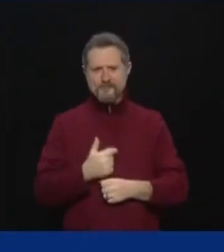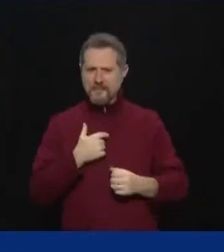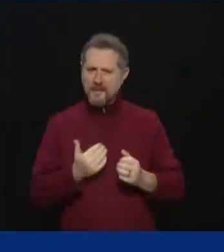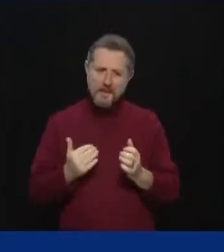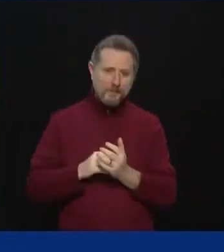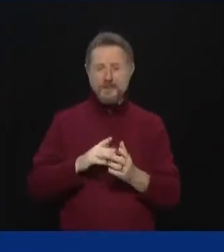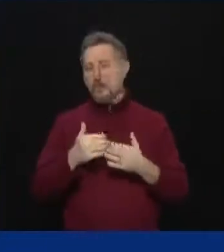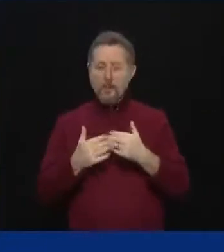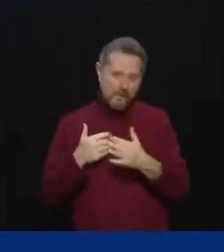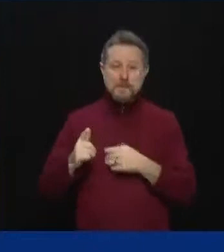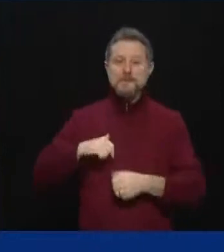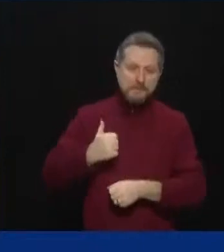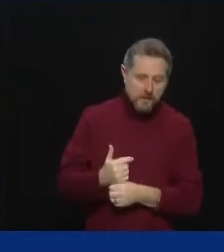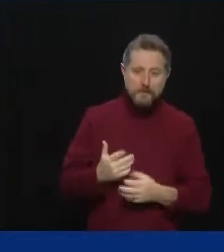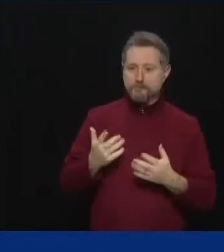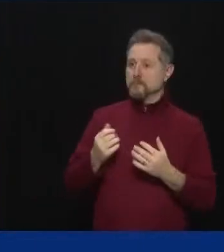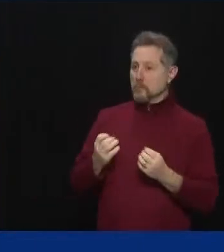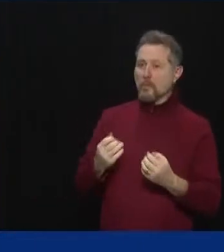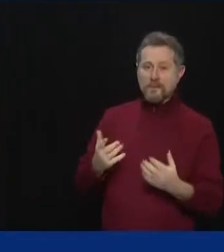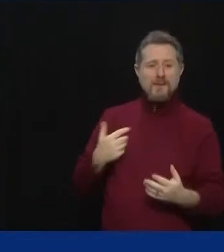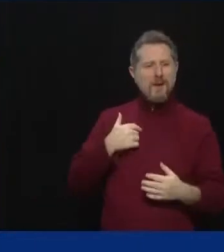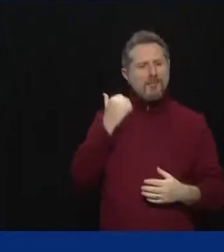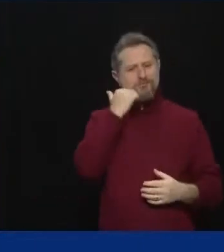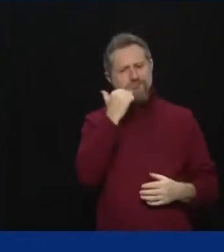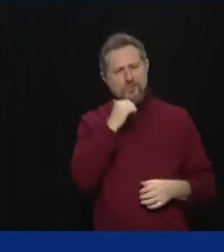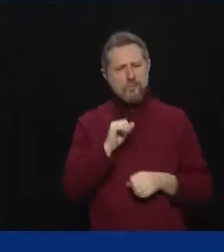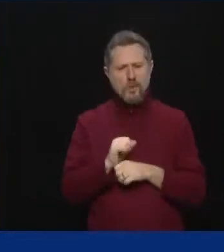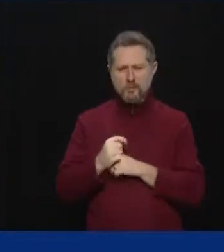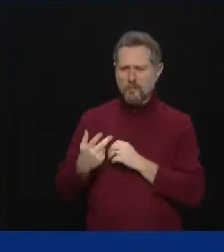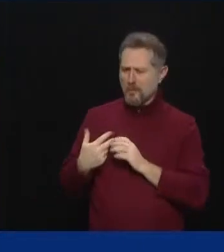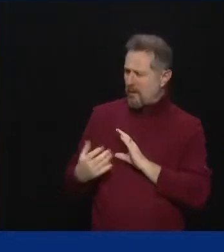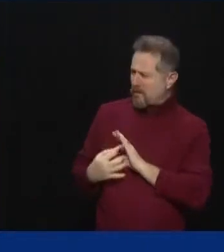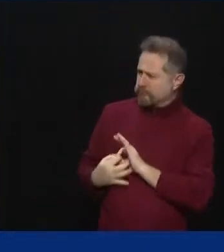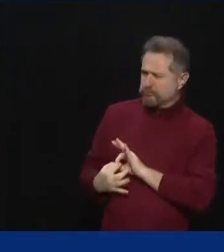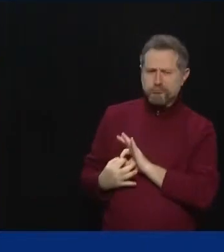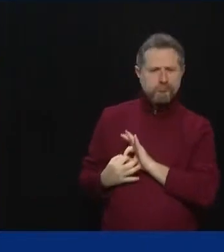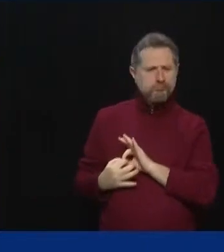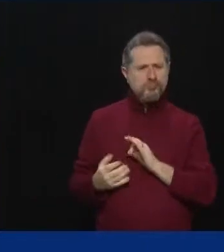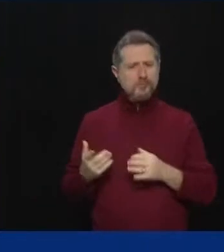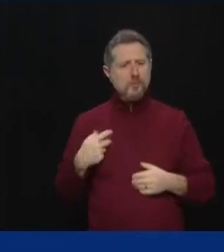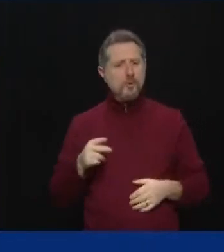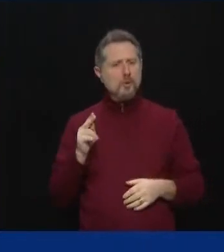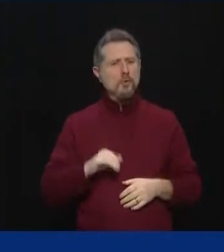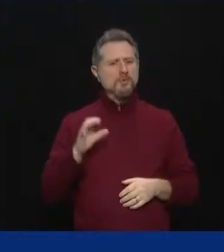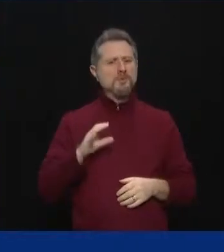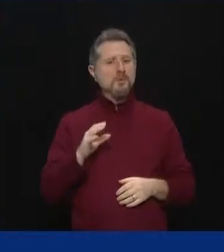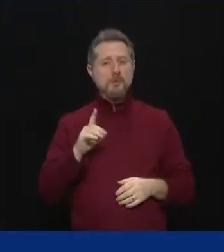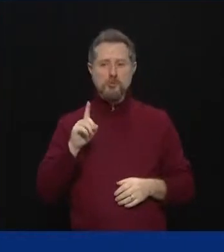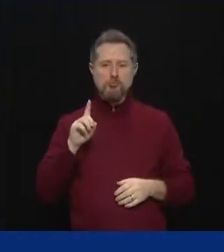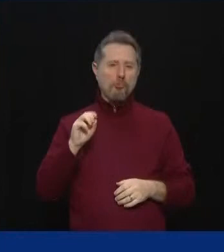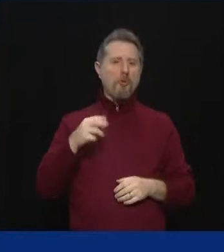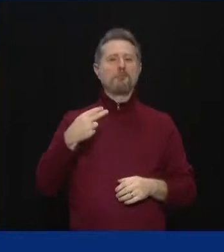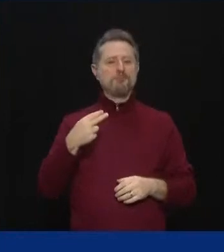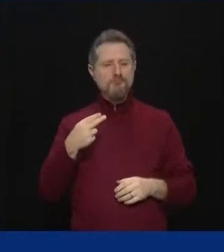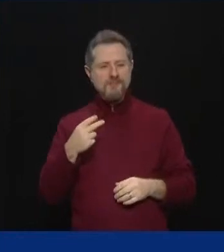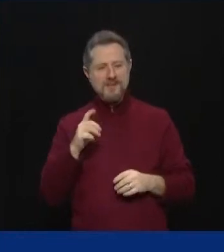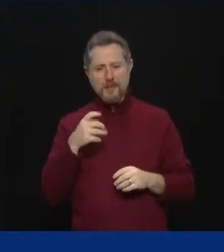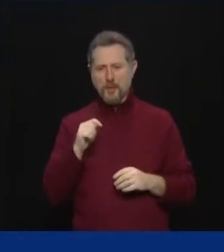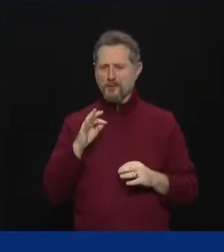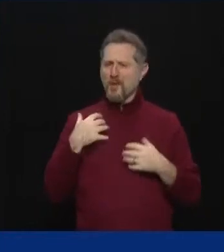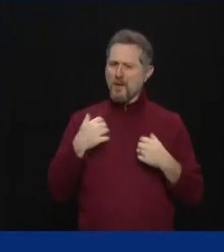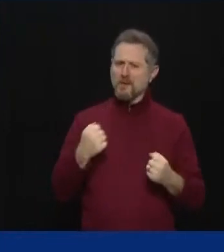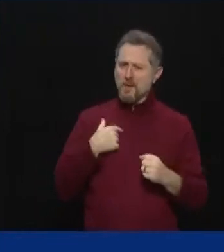it, daily working connections with our colleagues in the New York City Health Department, with whom we are